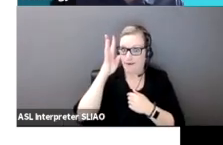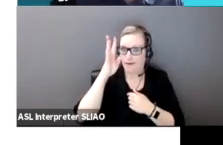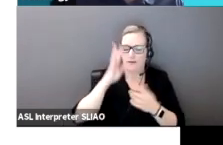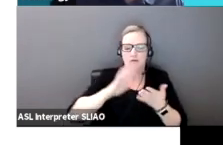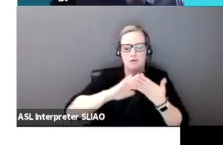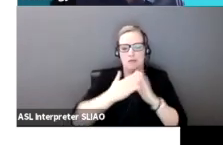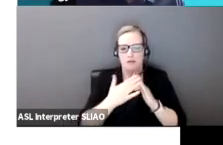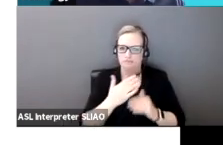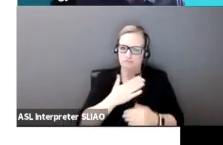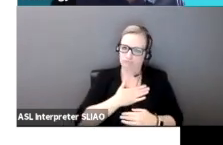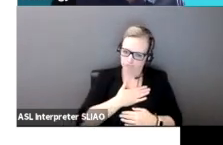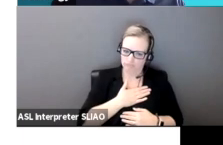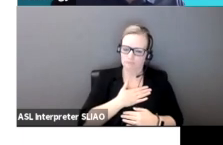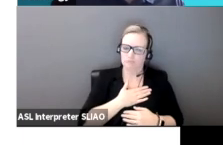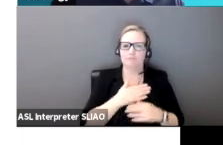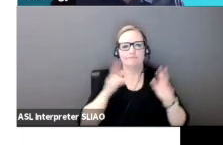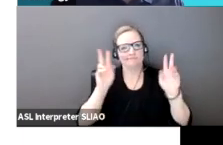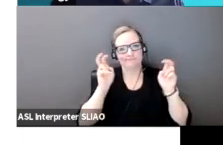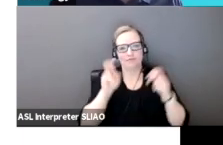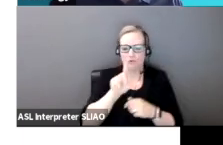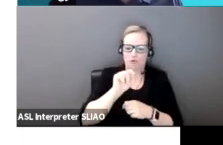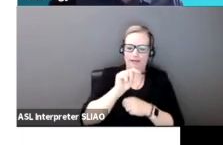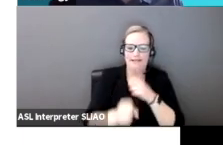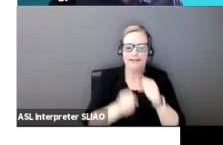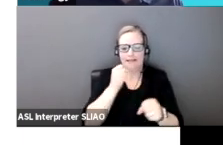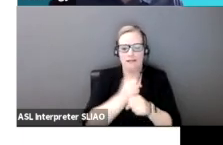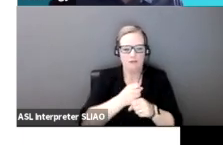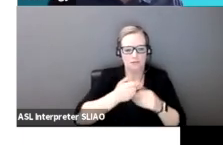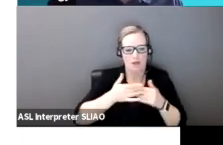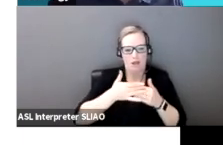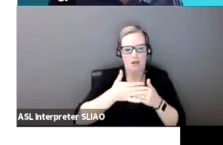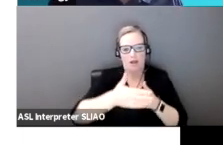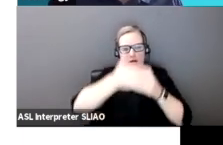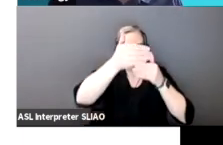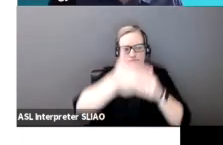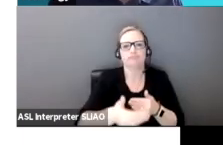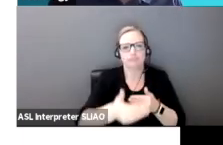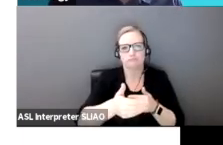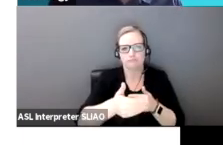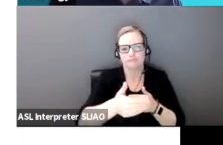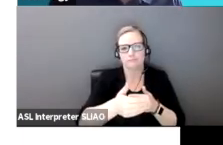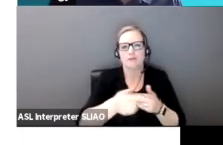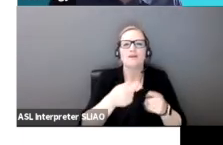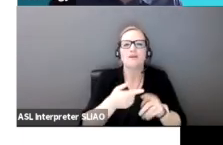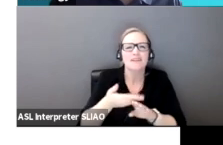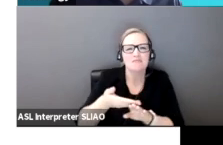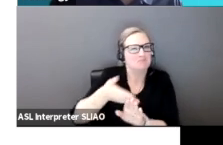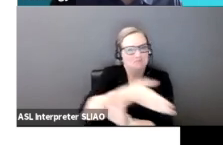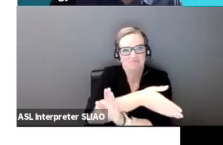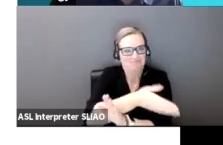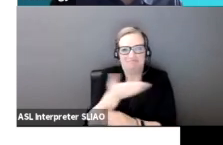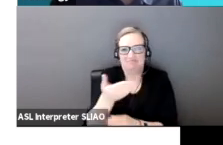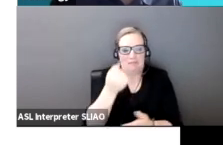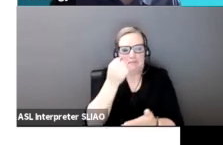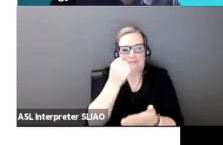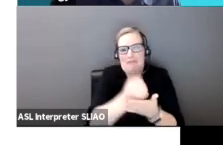years. And this is referred to as the bargain theory of patents. Originally, patents were just something that a king would